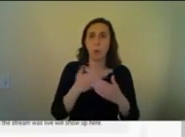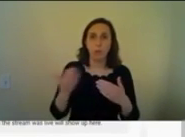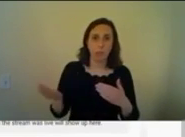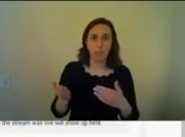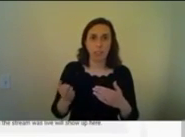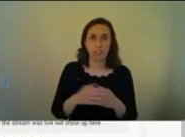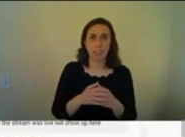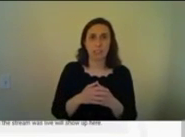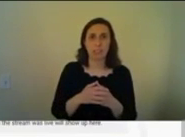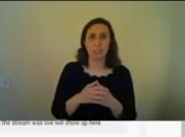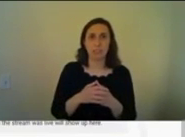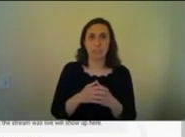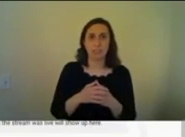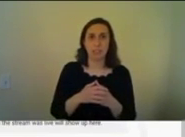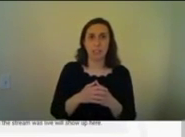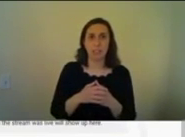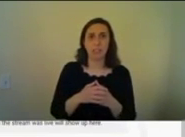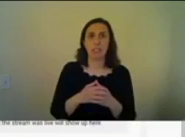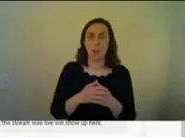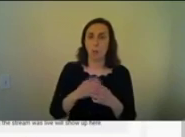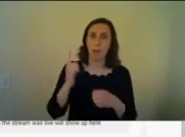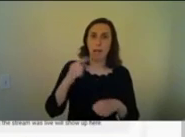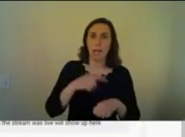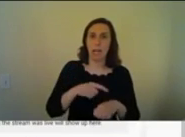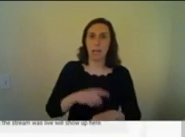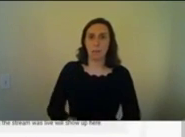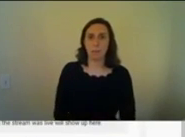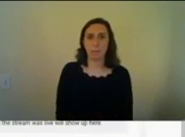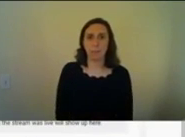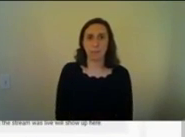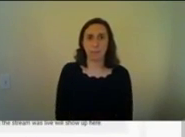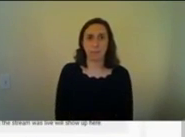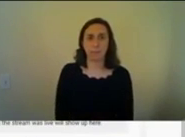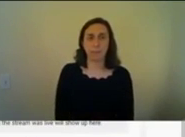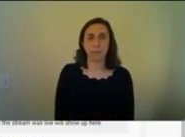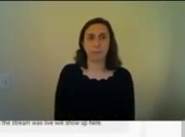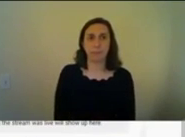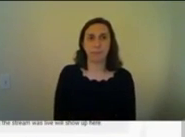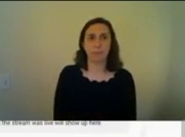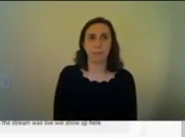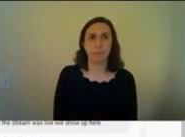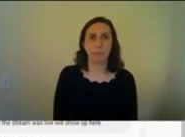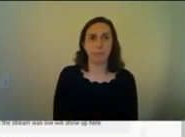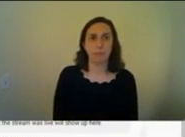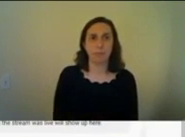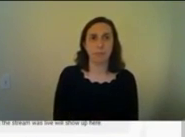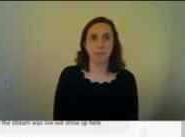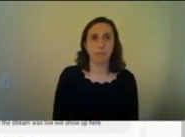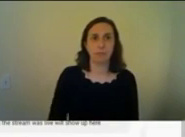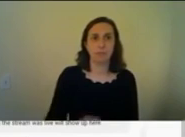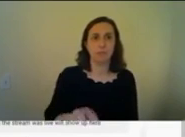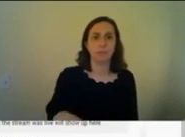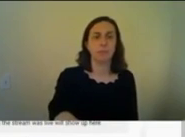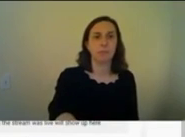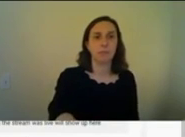the whole at once. So I'm going to bring this whole thing over next to 5x. So